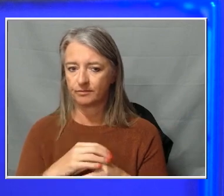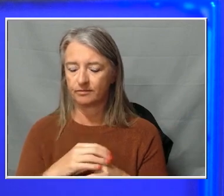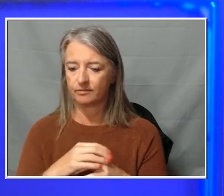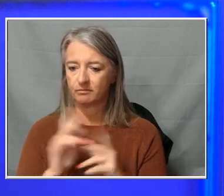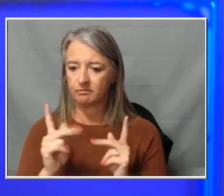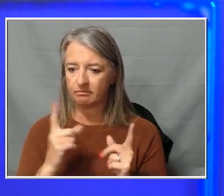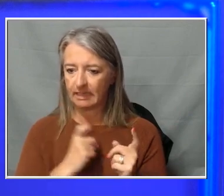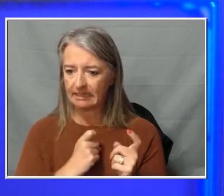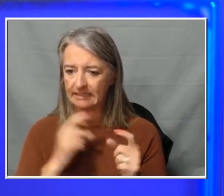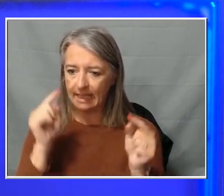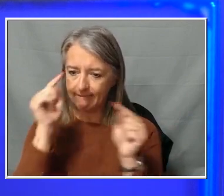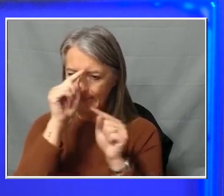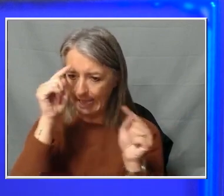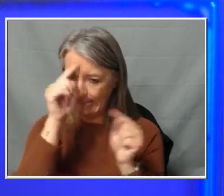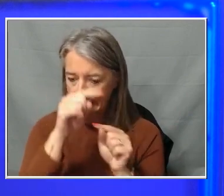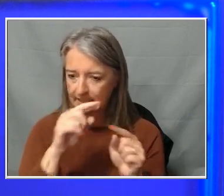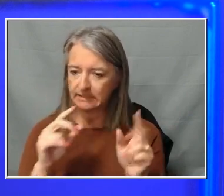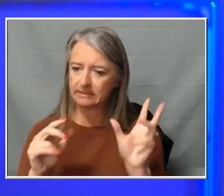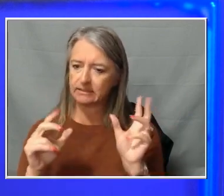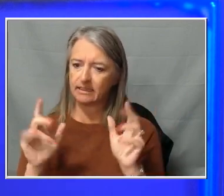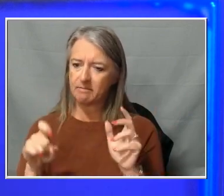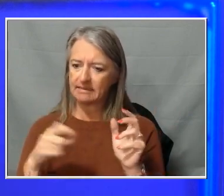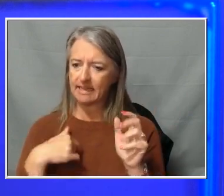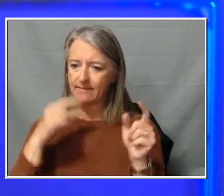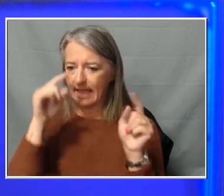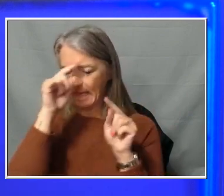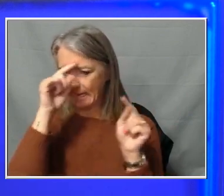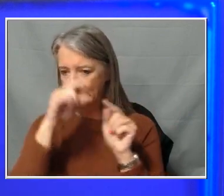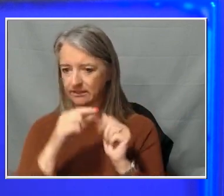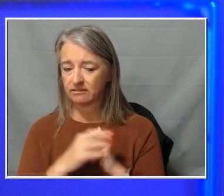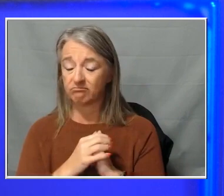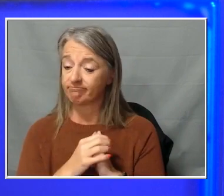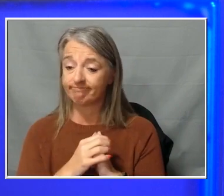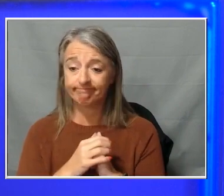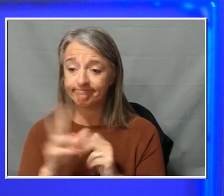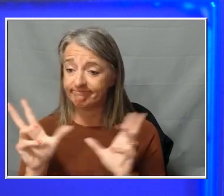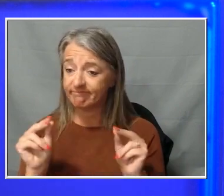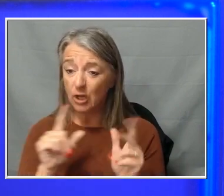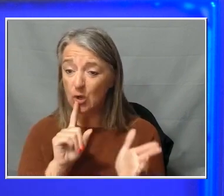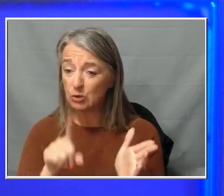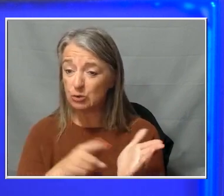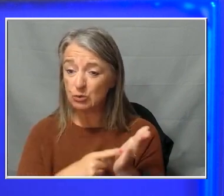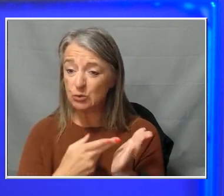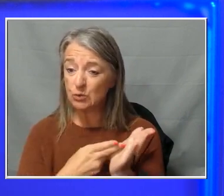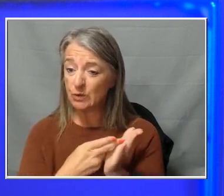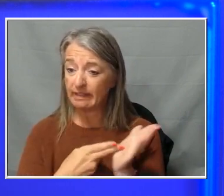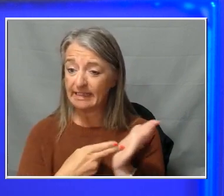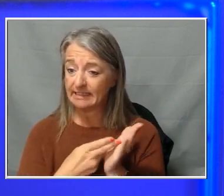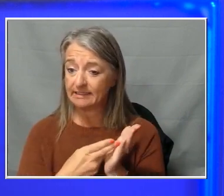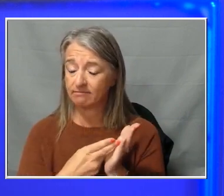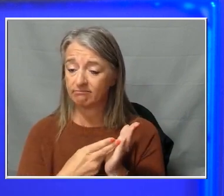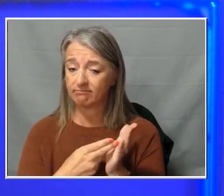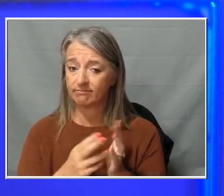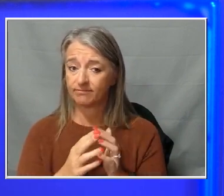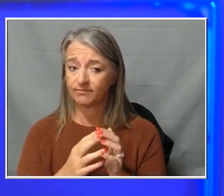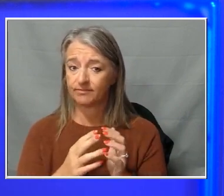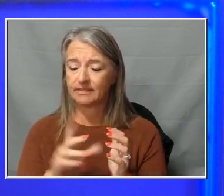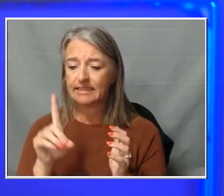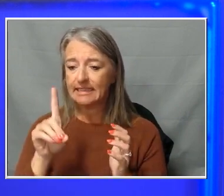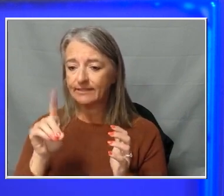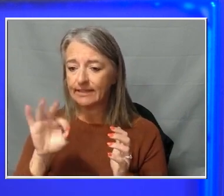you have headaches? Like you had to have had headaches or something. But no, truly all that it was. And if I did have